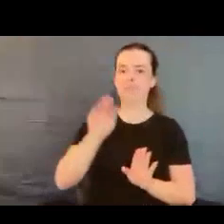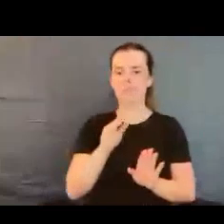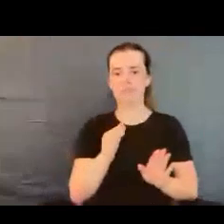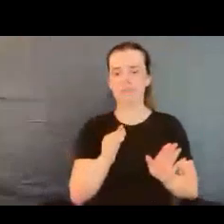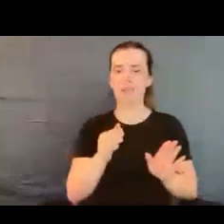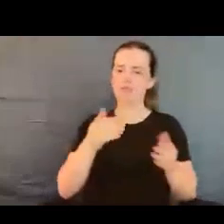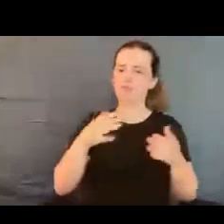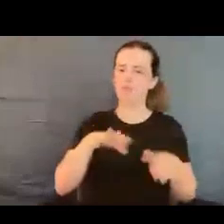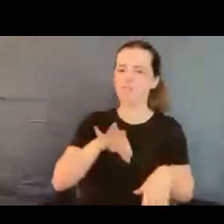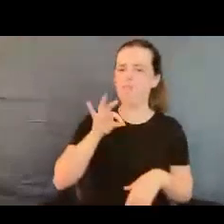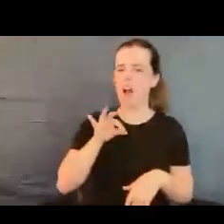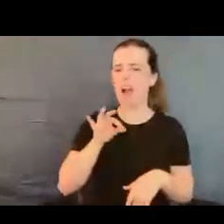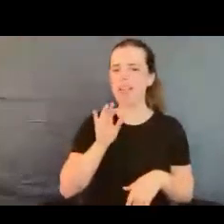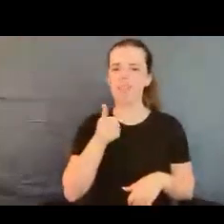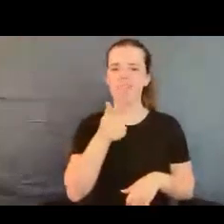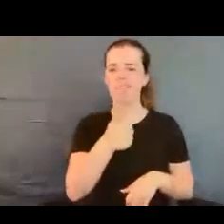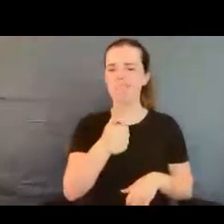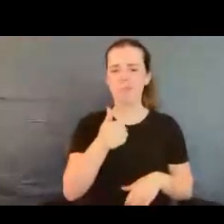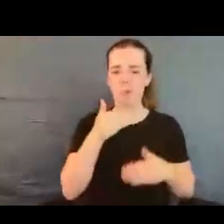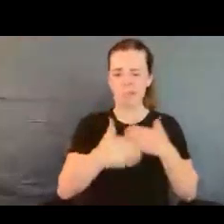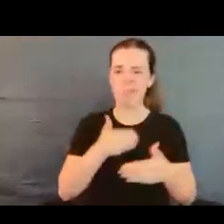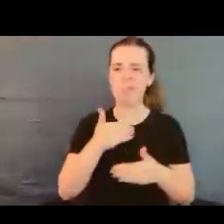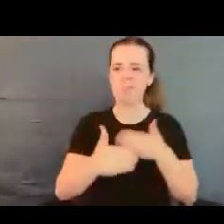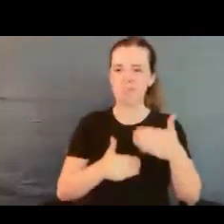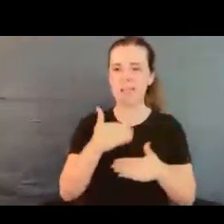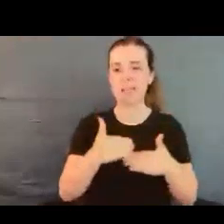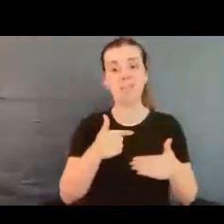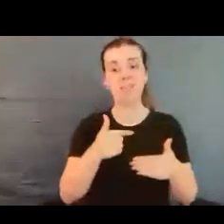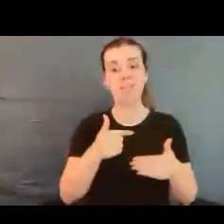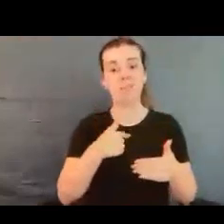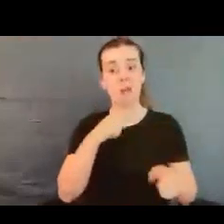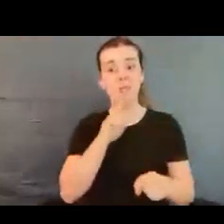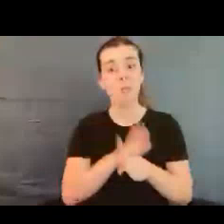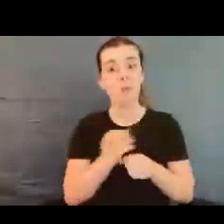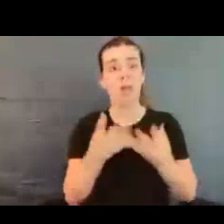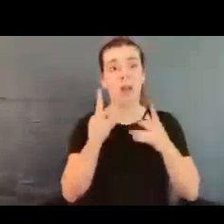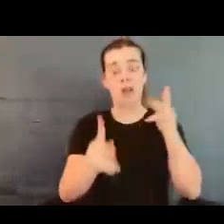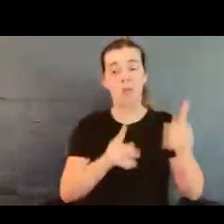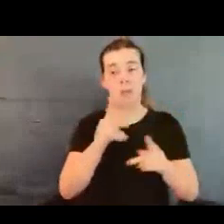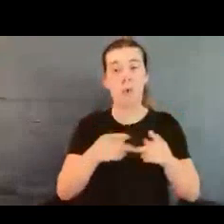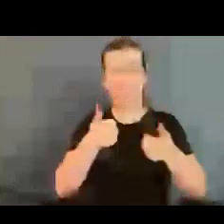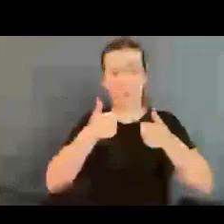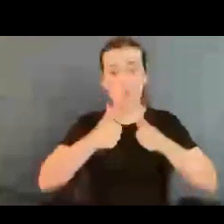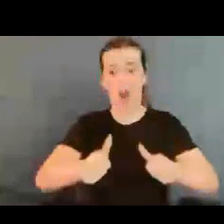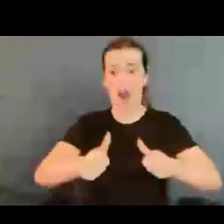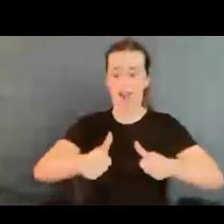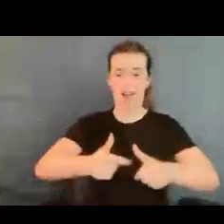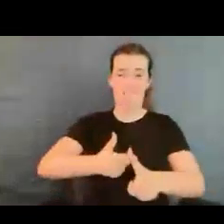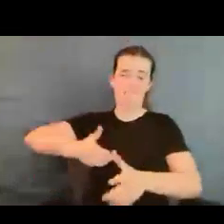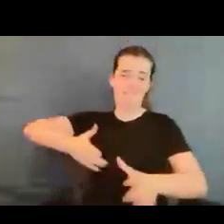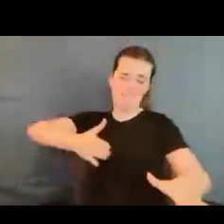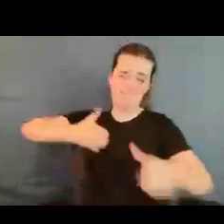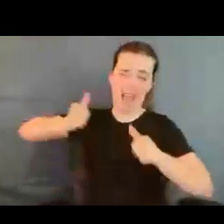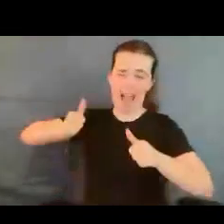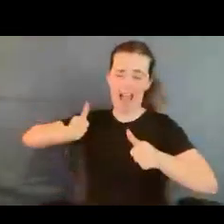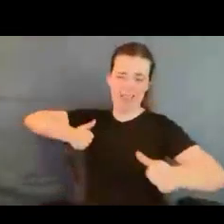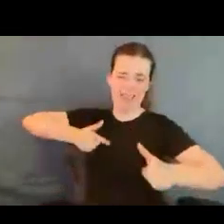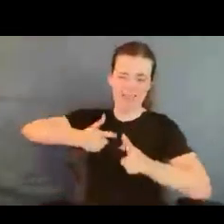on this climb, because I guarantee you a lot of people will go out a lot harder than the pace that they will be able to maintain. So check